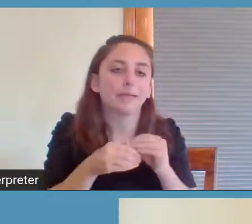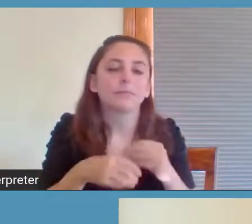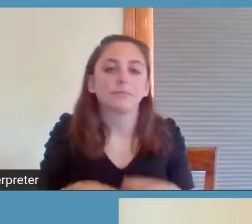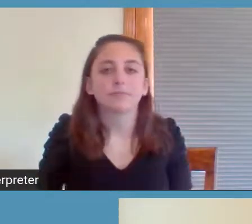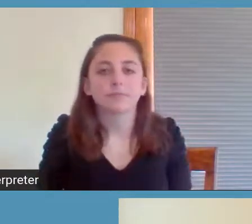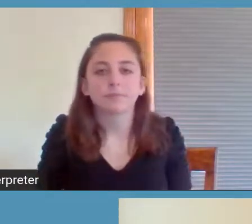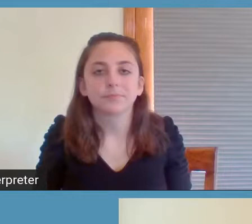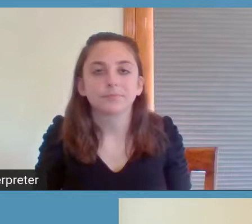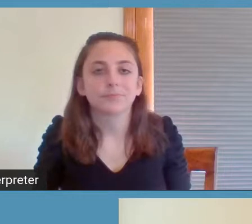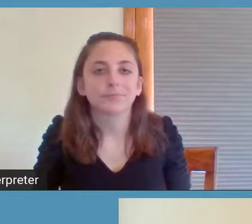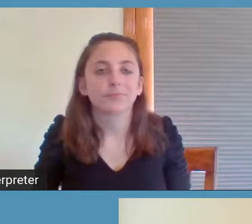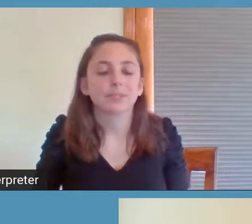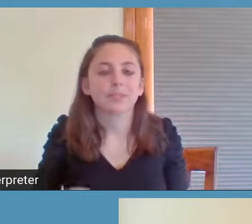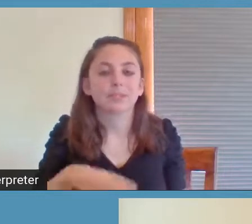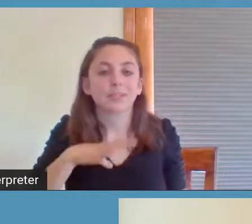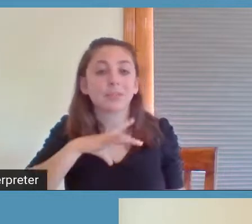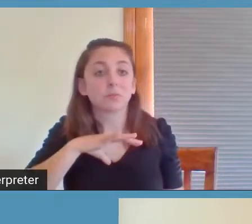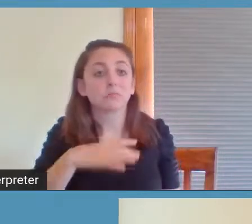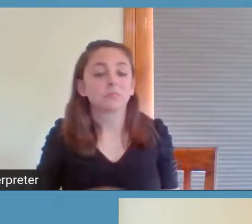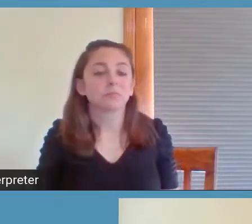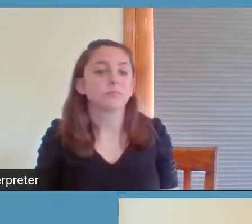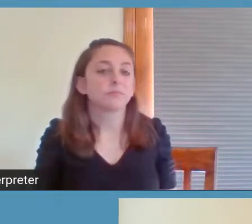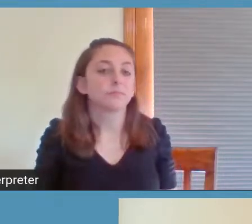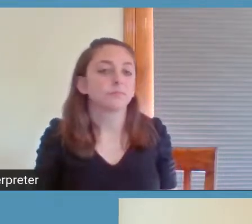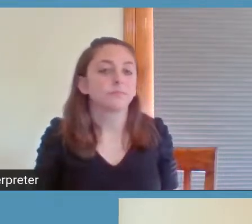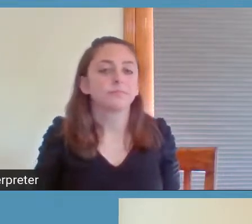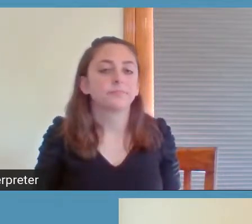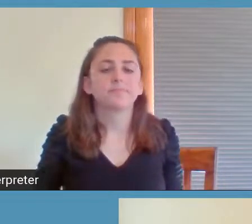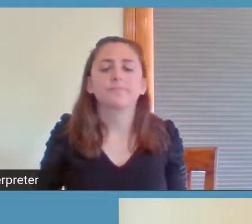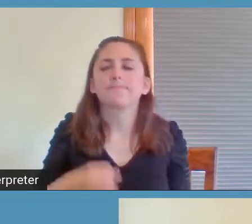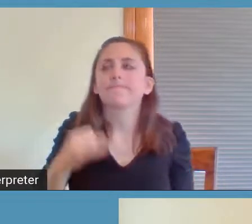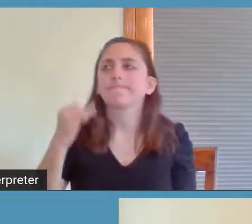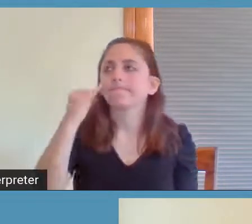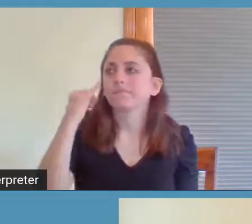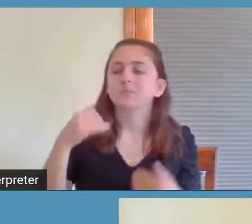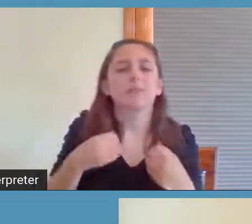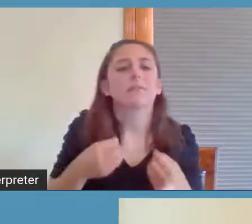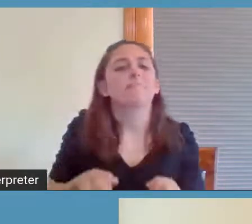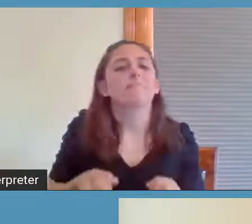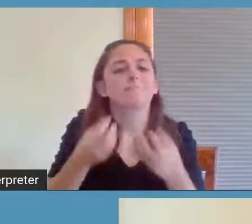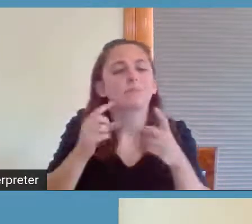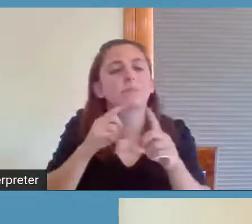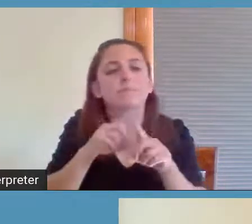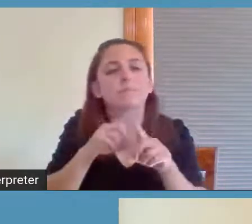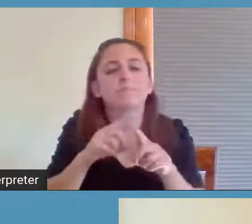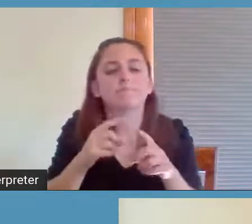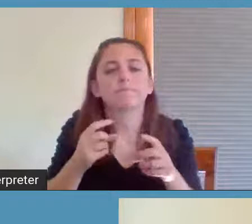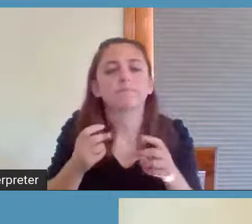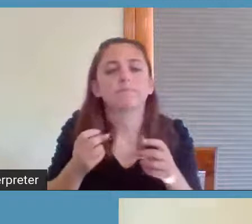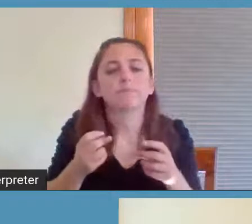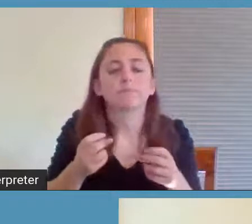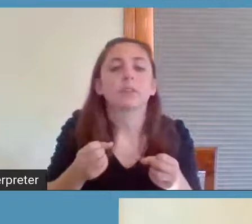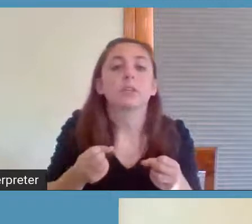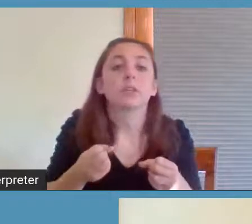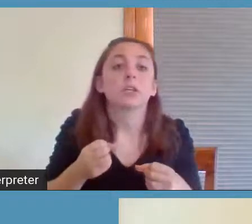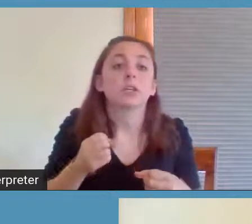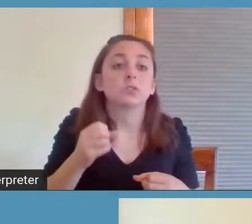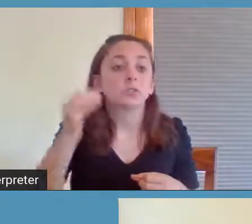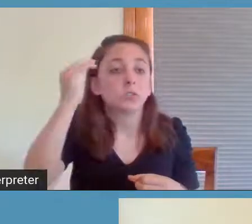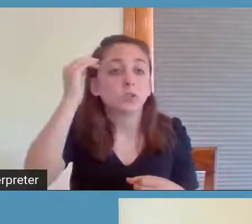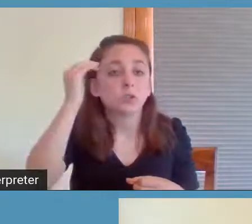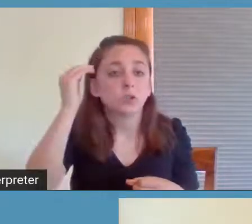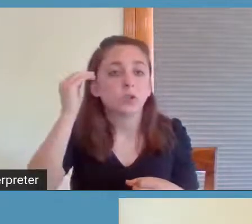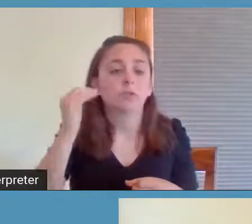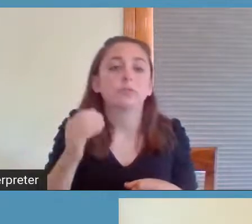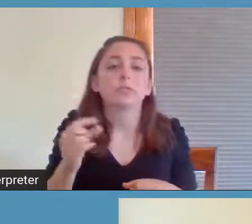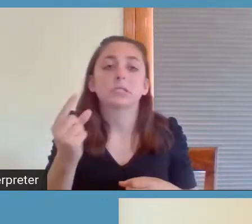Yeah. Cool. If you have, as with many things on the web, if you have someone in-house or know someone who